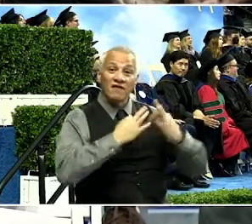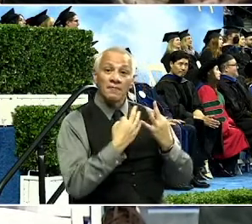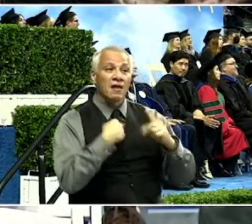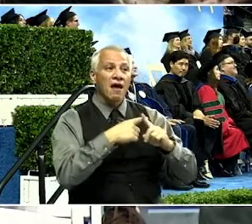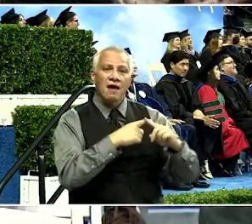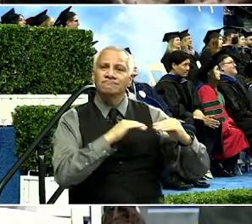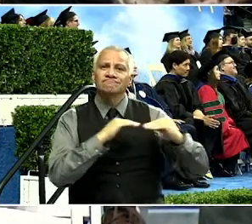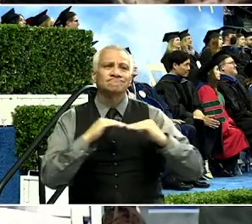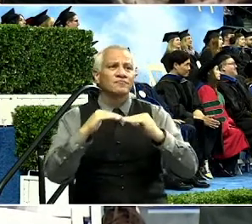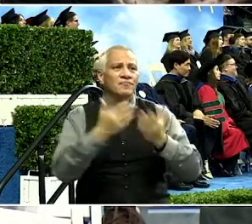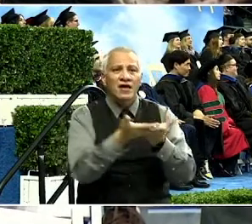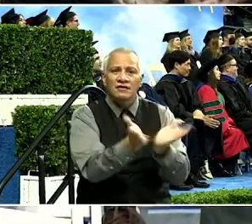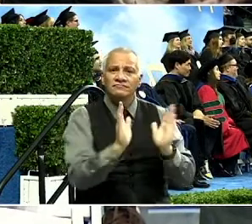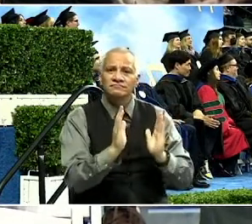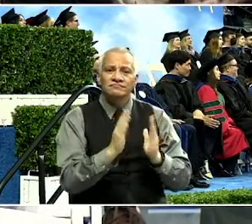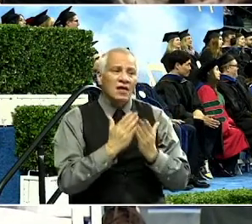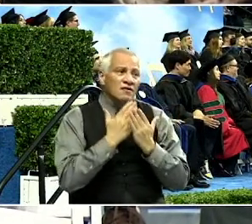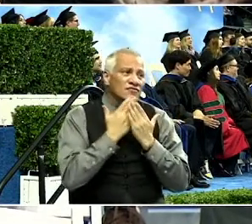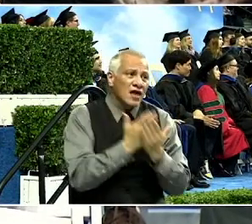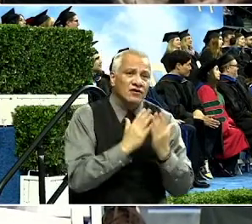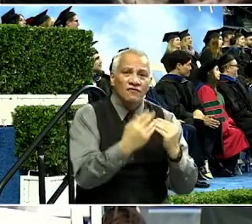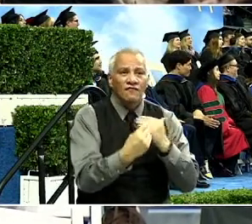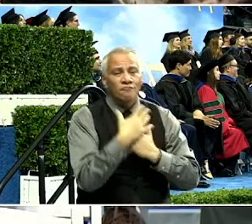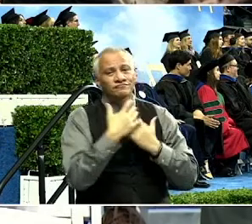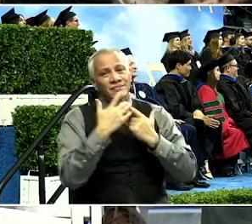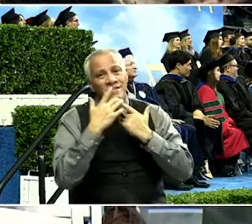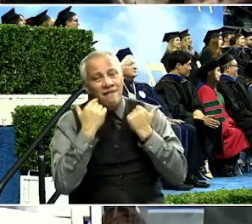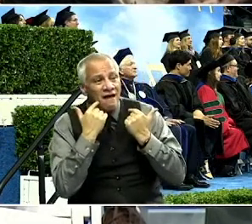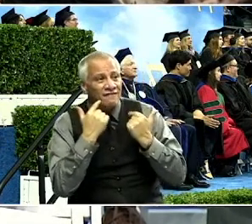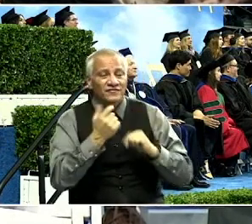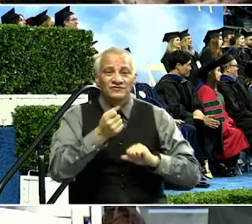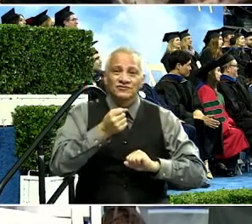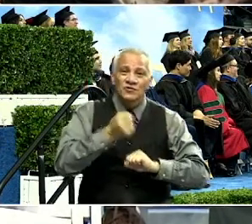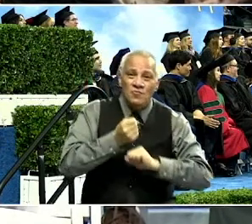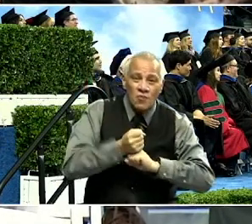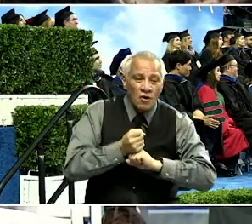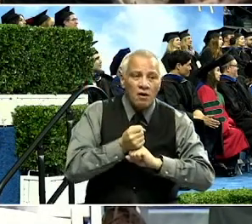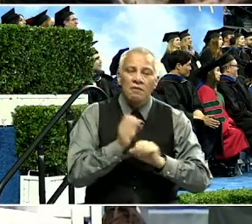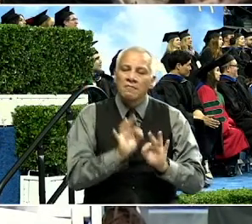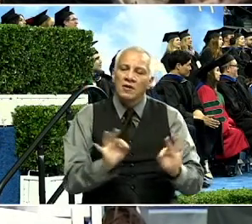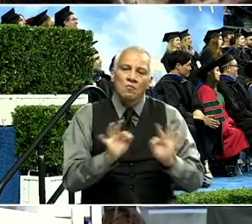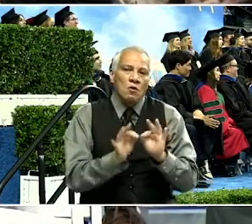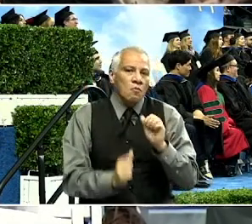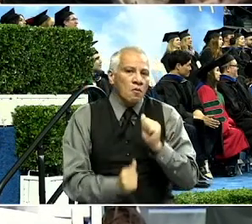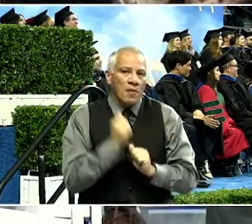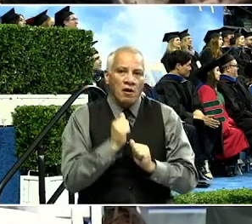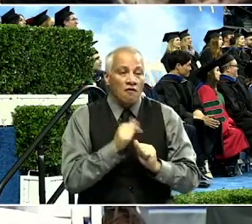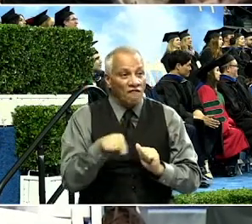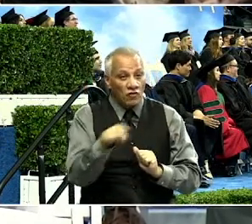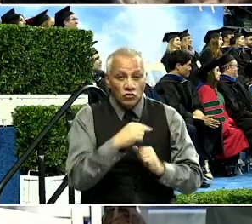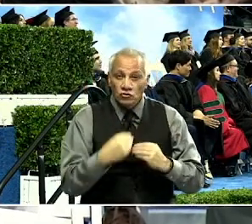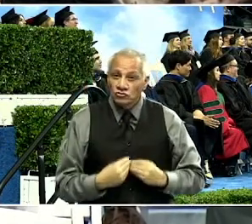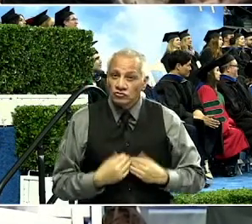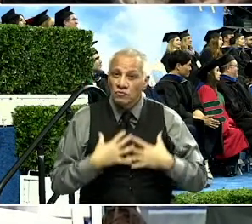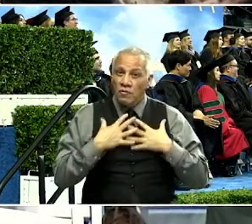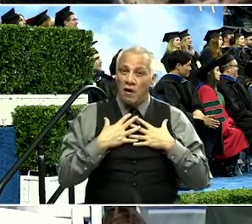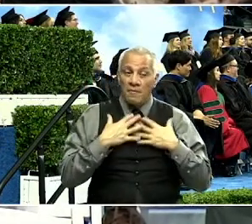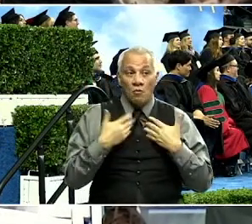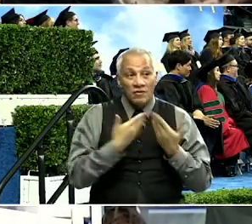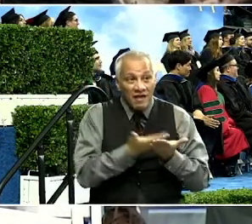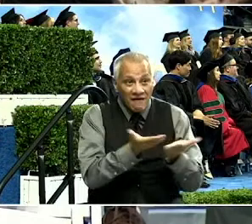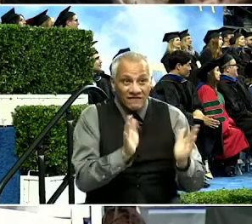peers, thank you for the laughs, your unwavering support, but most importantly, for inspiring me with all that you